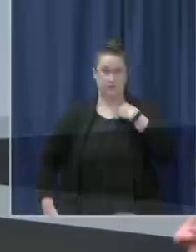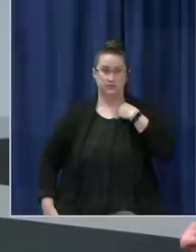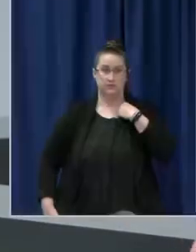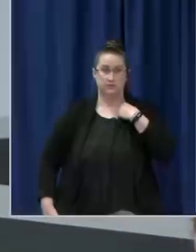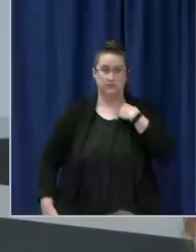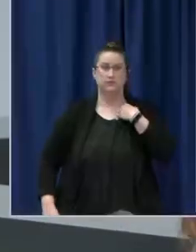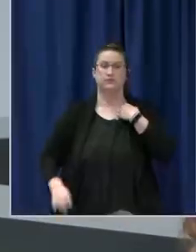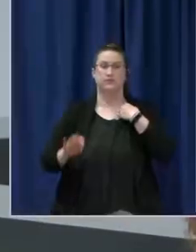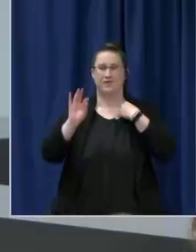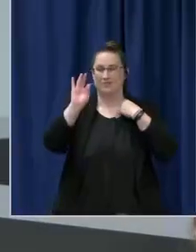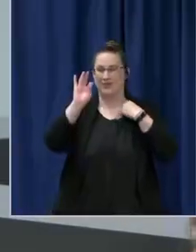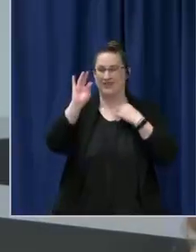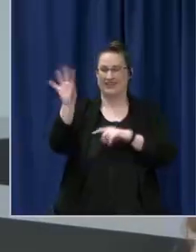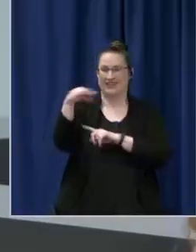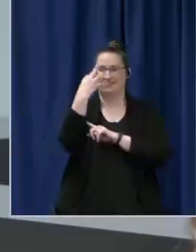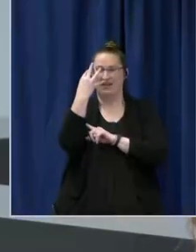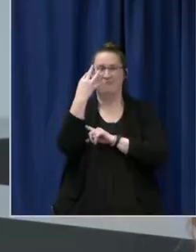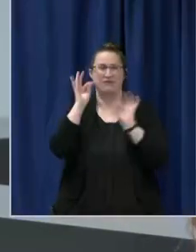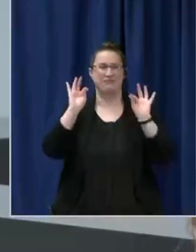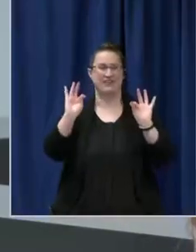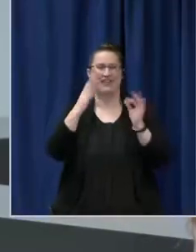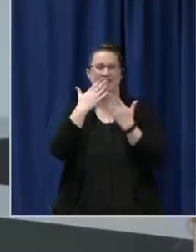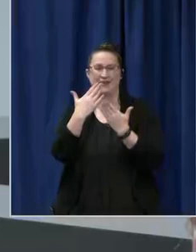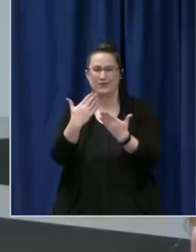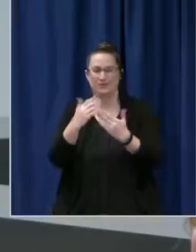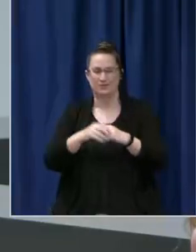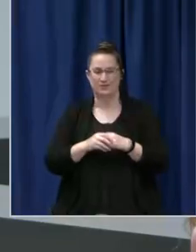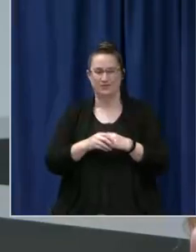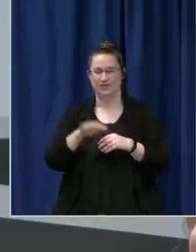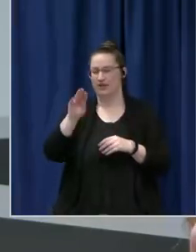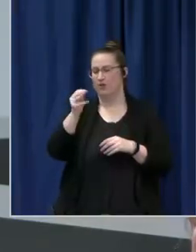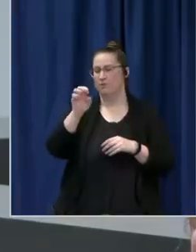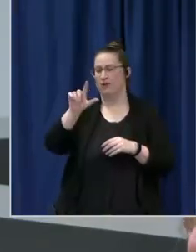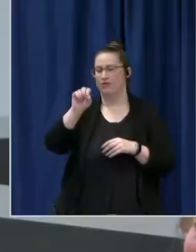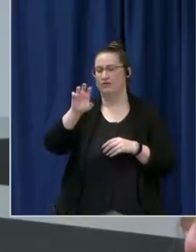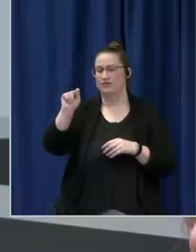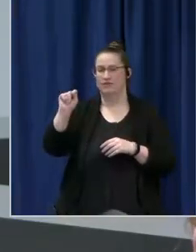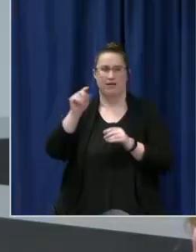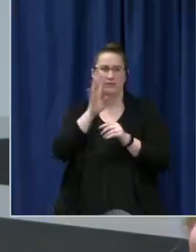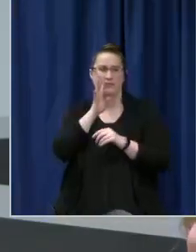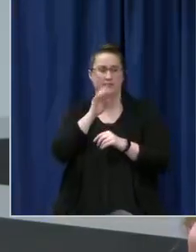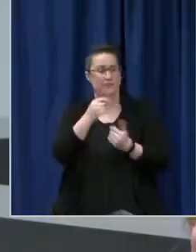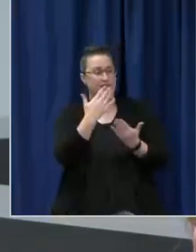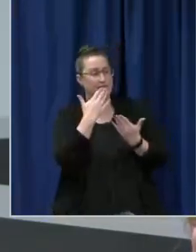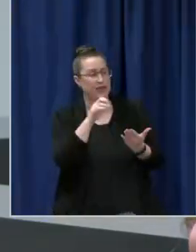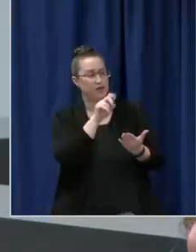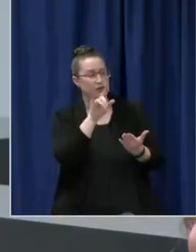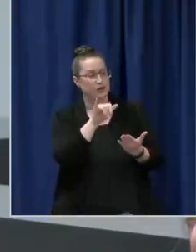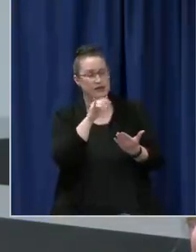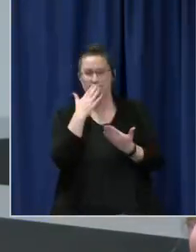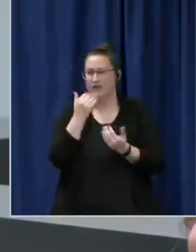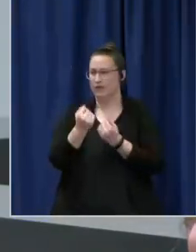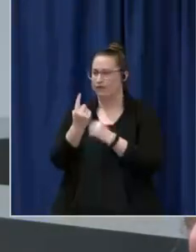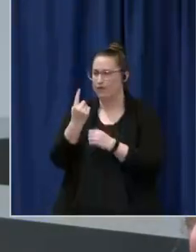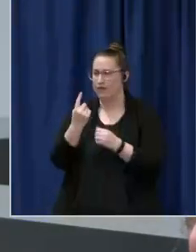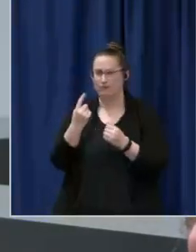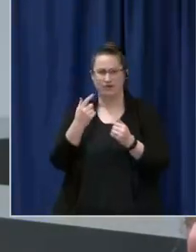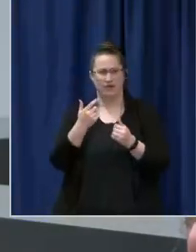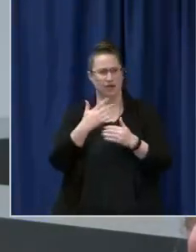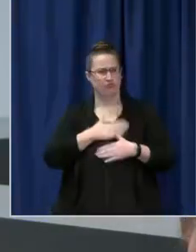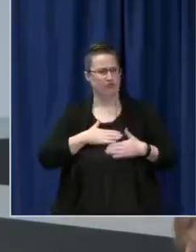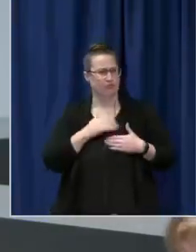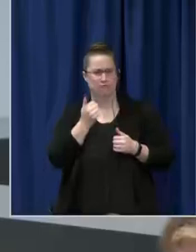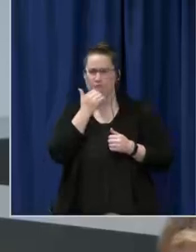Oh, there we go. There it is. Thank you. And thank you, Susie. And thank you to everyone. I appreciate your warm welcome here this